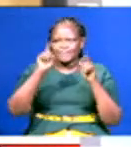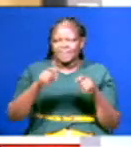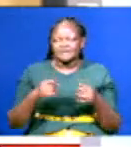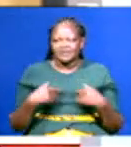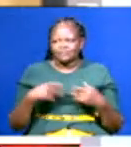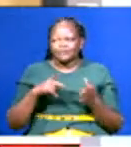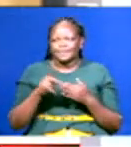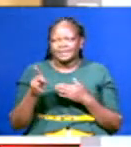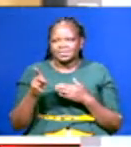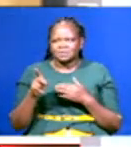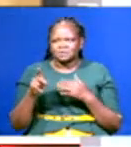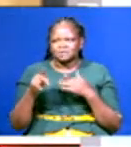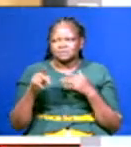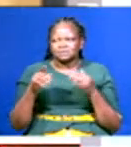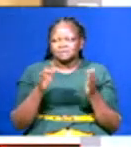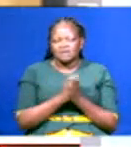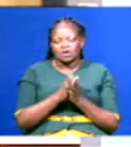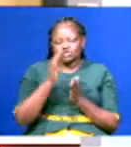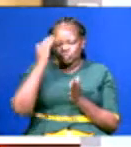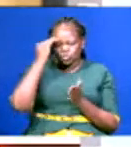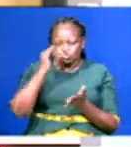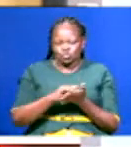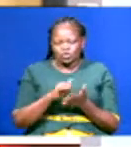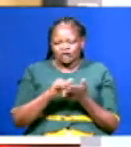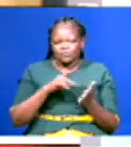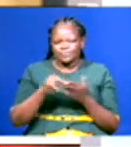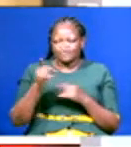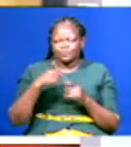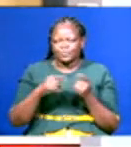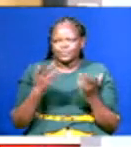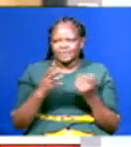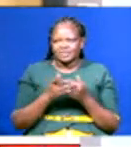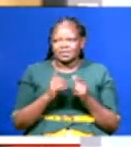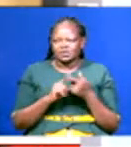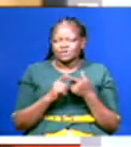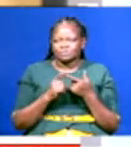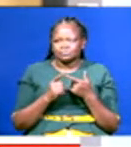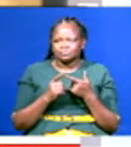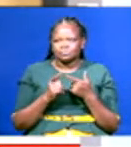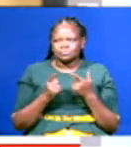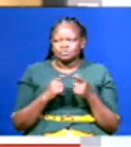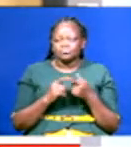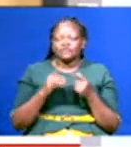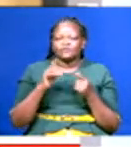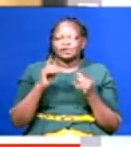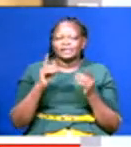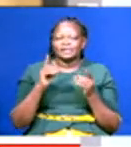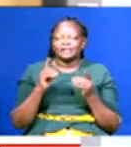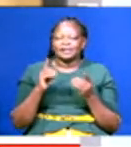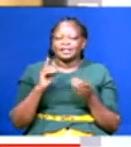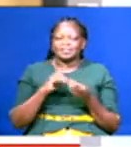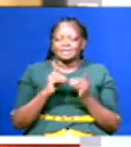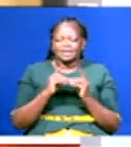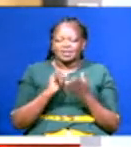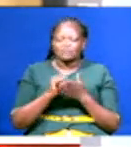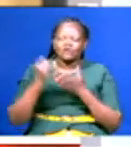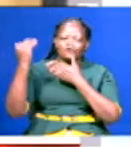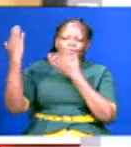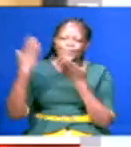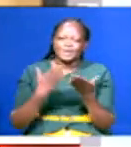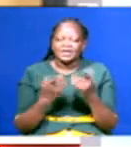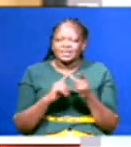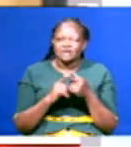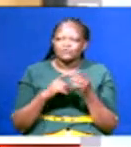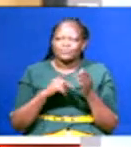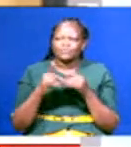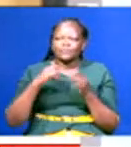purchased, and you know whom you have purchased from, or you have imported and you've got the data that you have imported, or you've bought from a